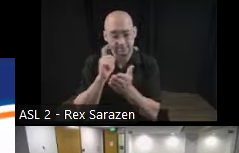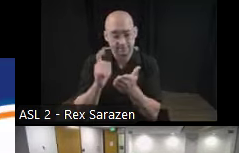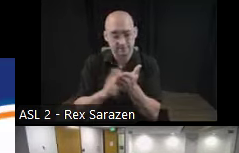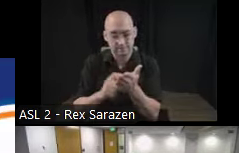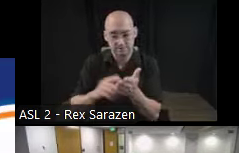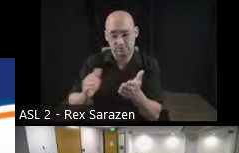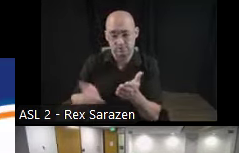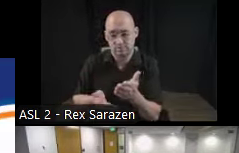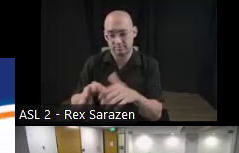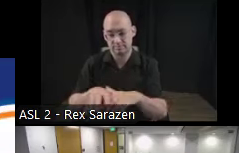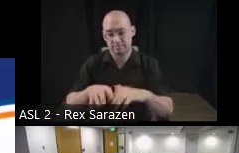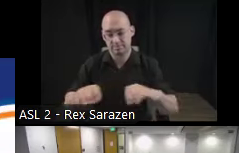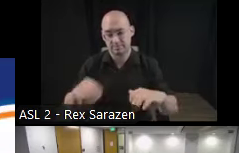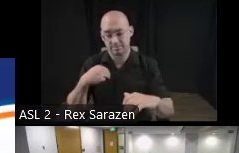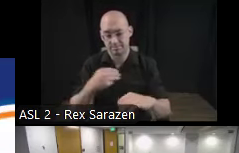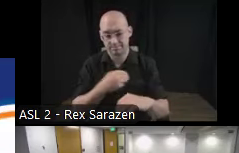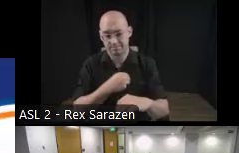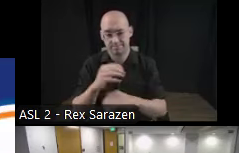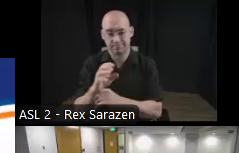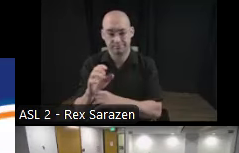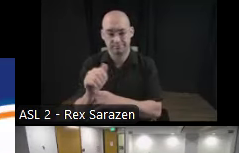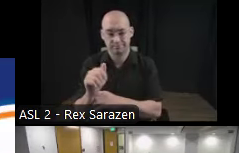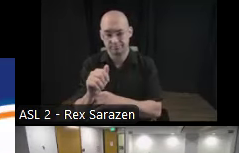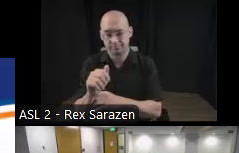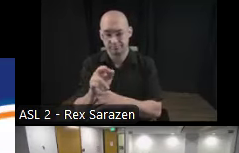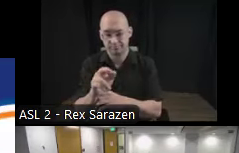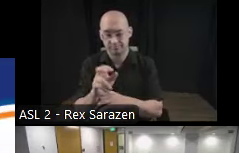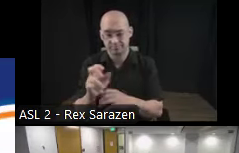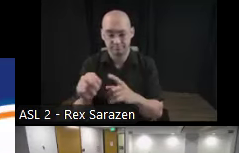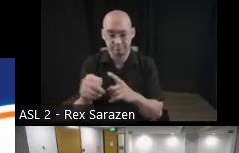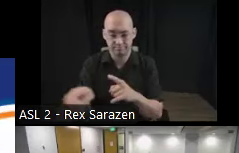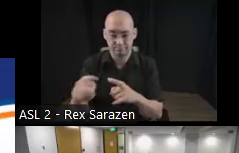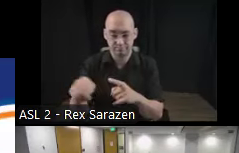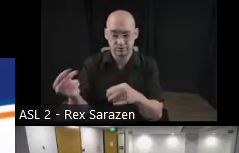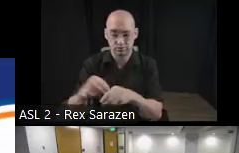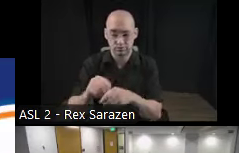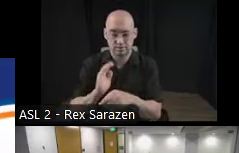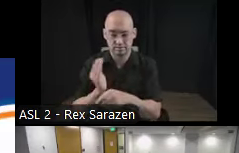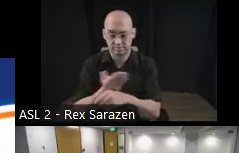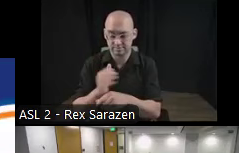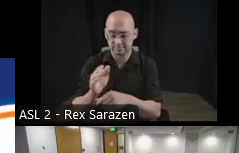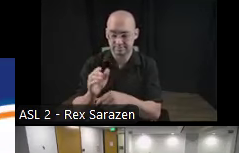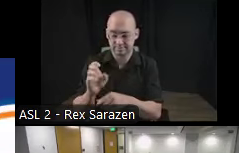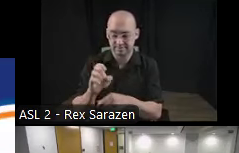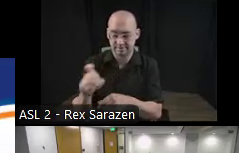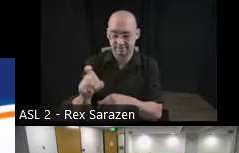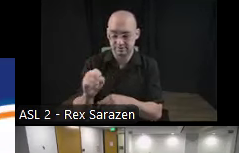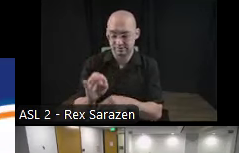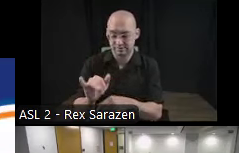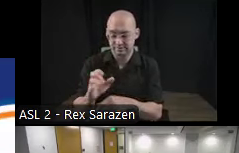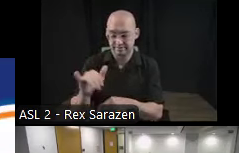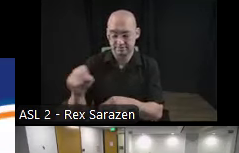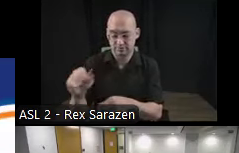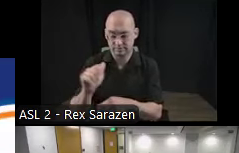Member Pellerin, who joins us in her ex officio role as a member of the Alzheimer's disease and related